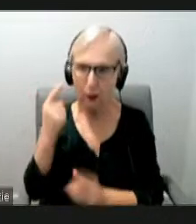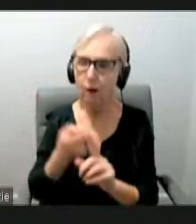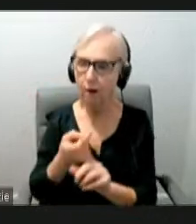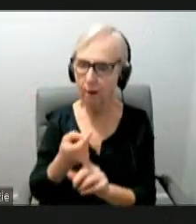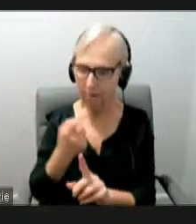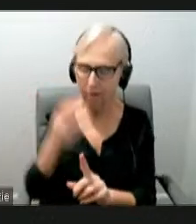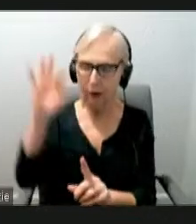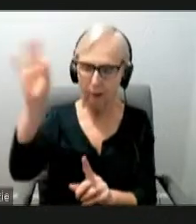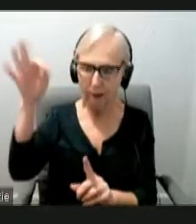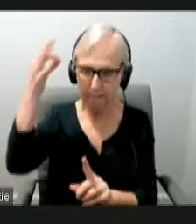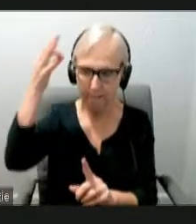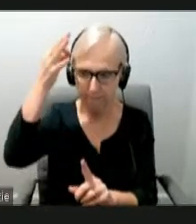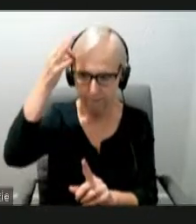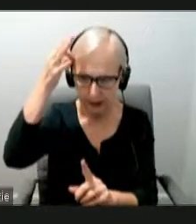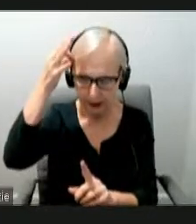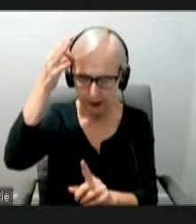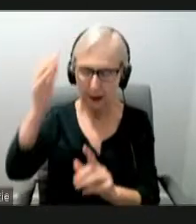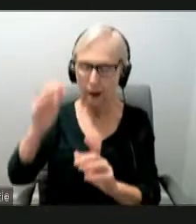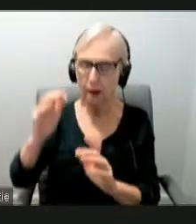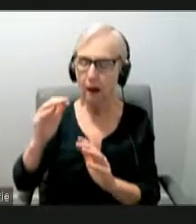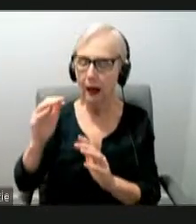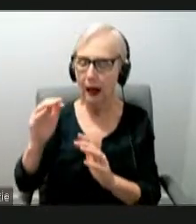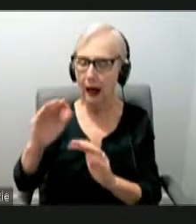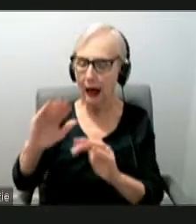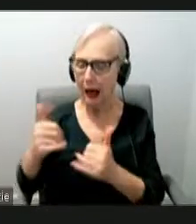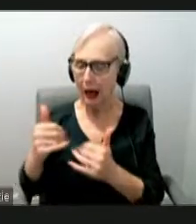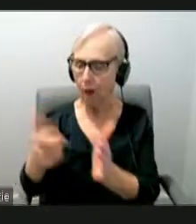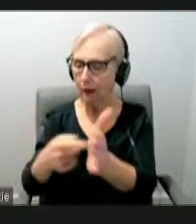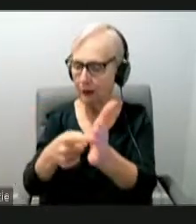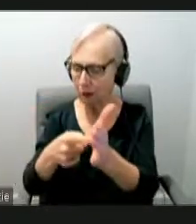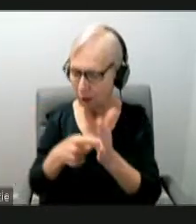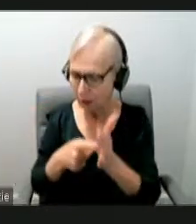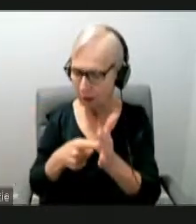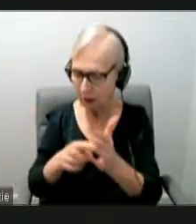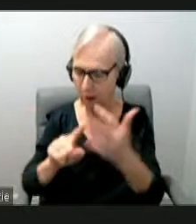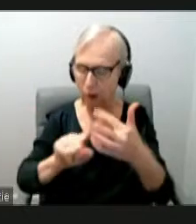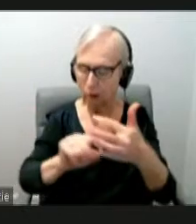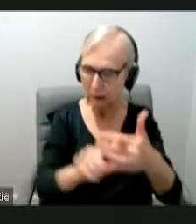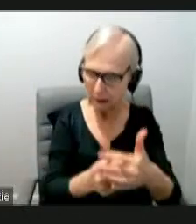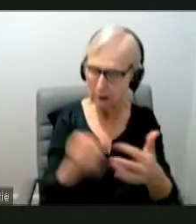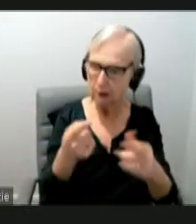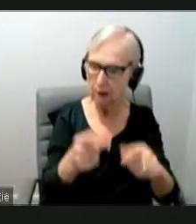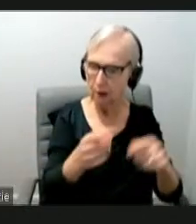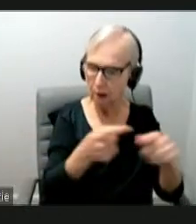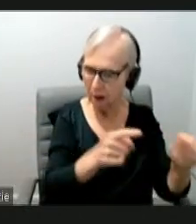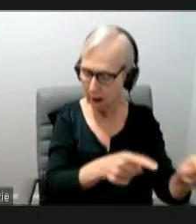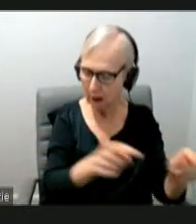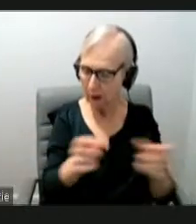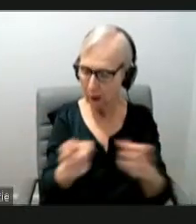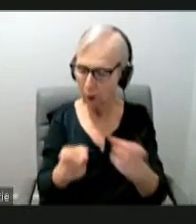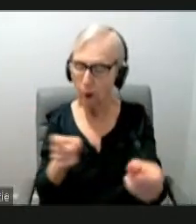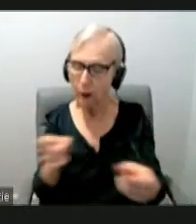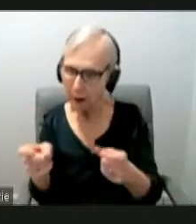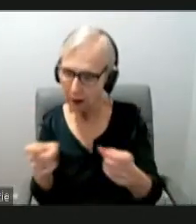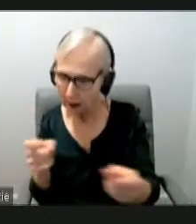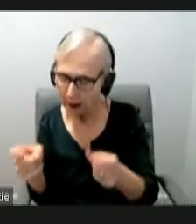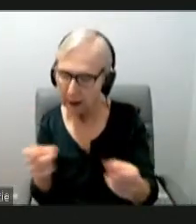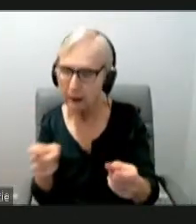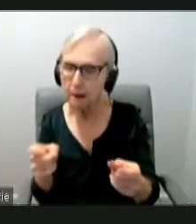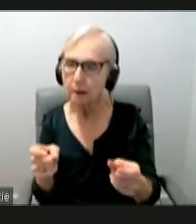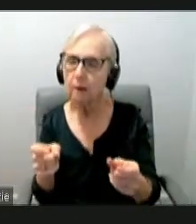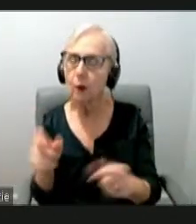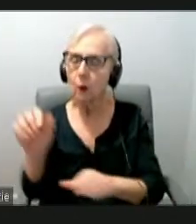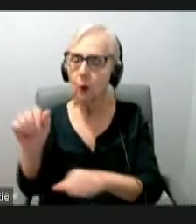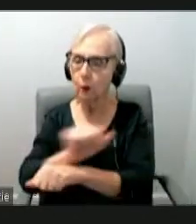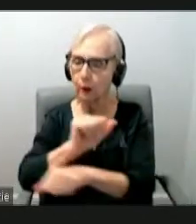the feds exactly how these mandates will be implemented and regulated. And we'll be